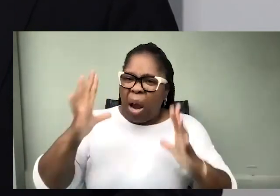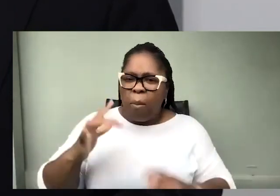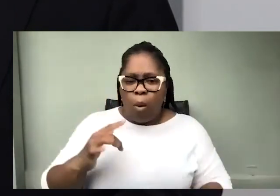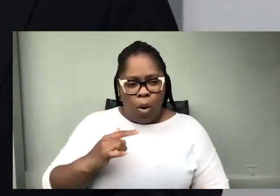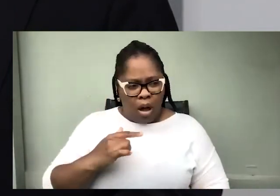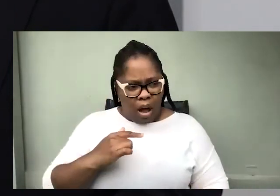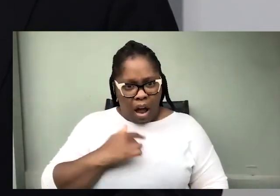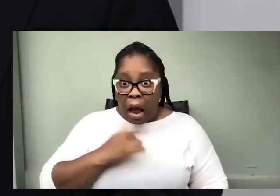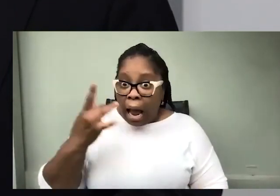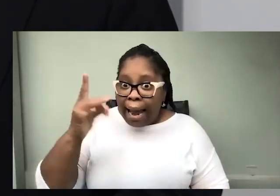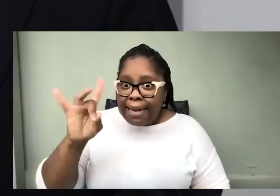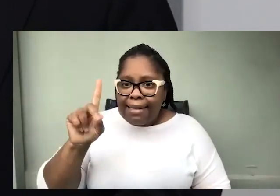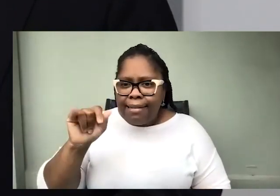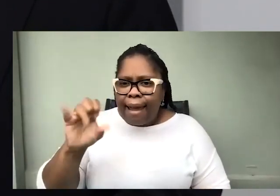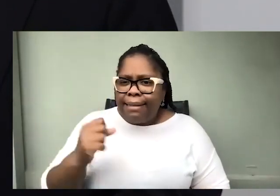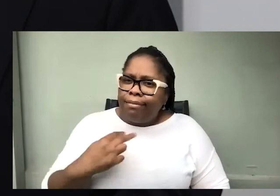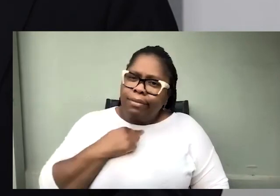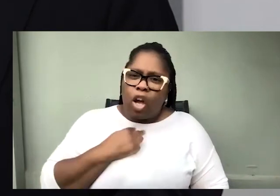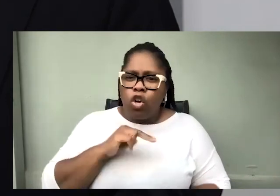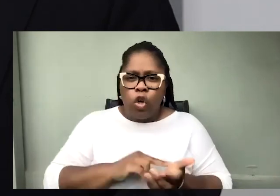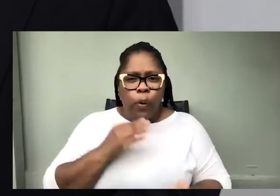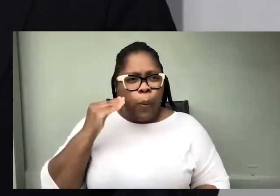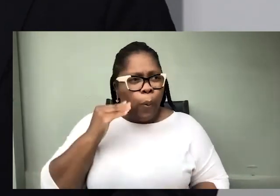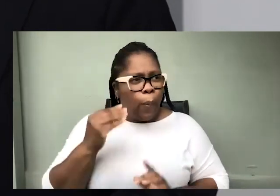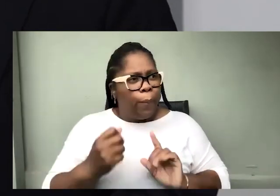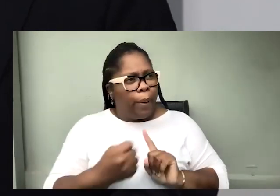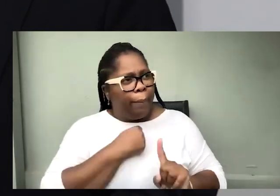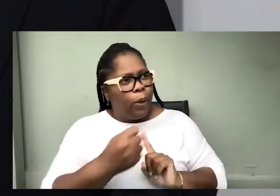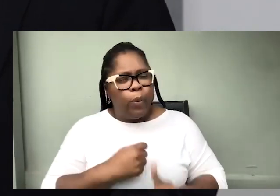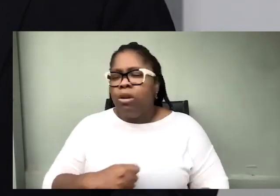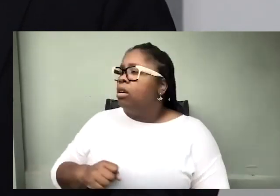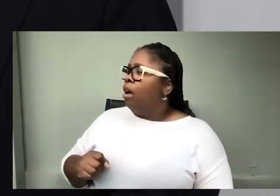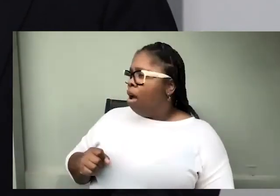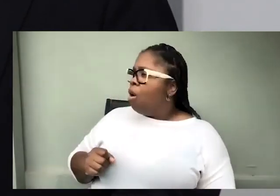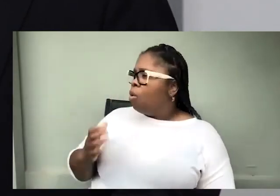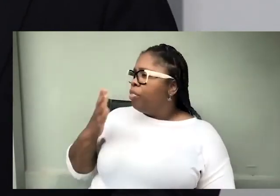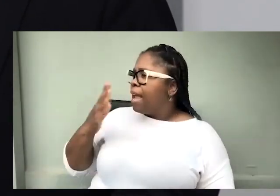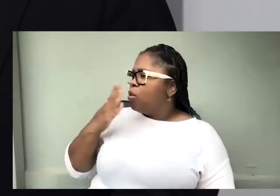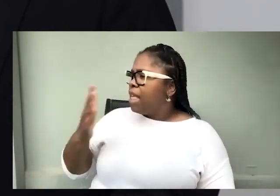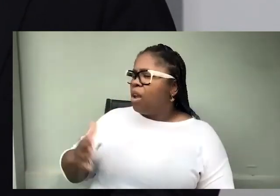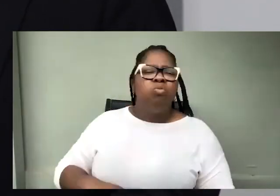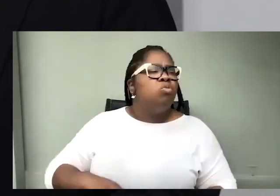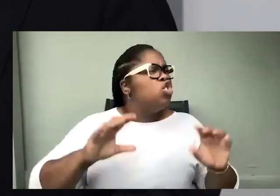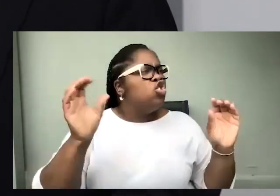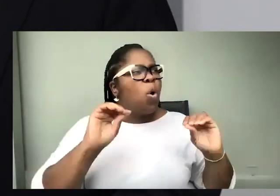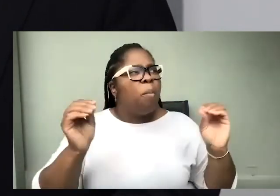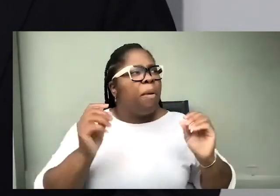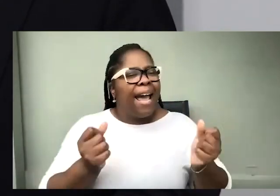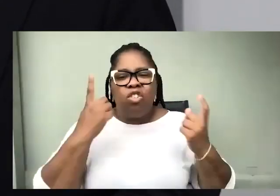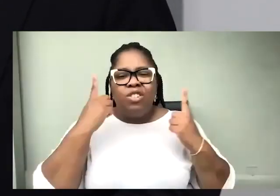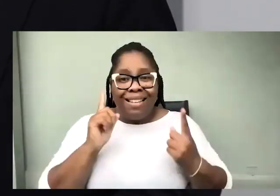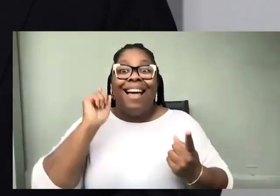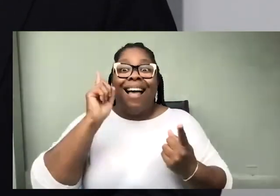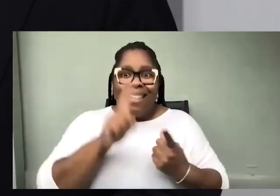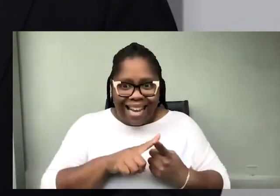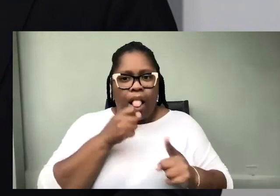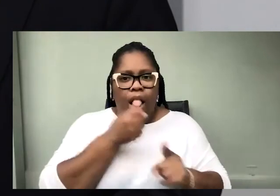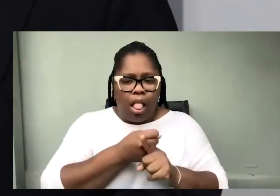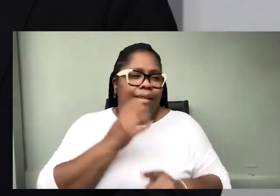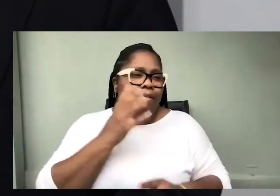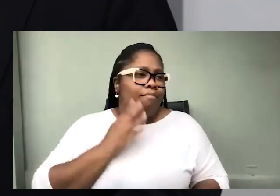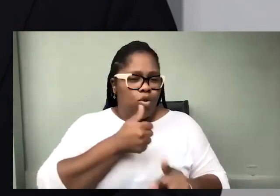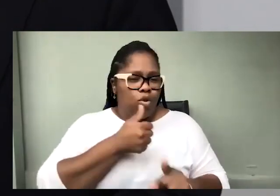for 18 days. Thank you. You know, Thank you. Nobody understands it until you experience